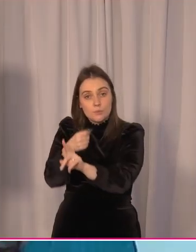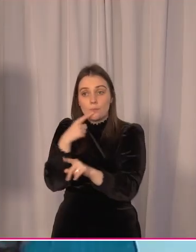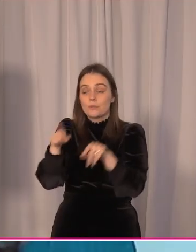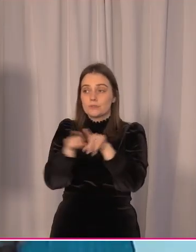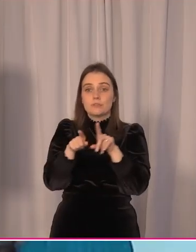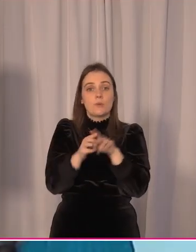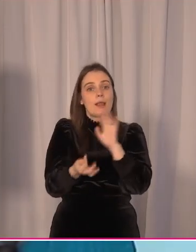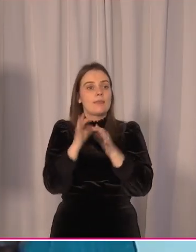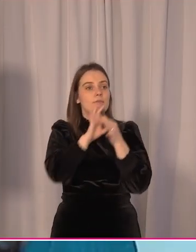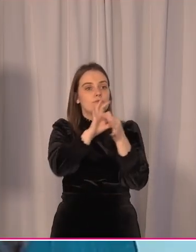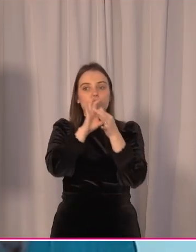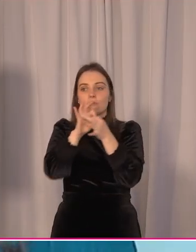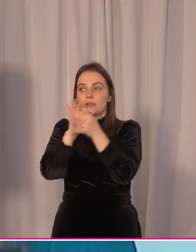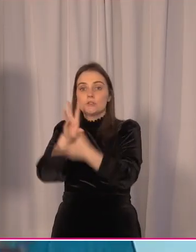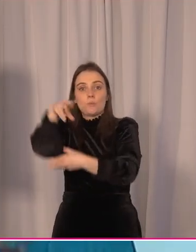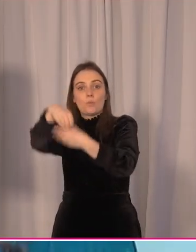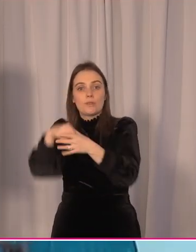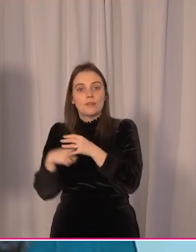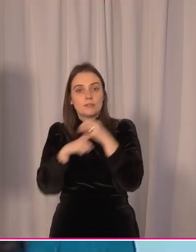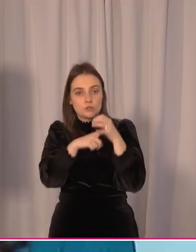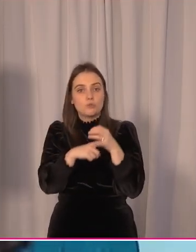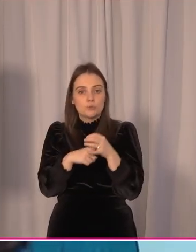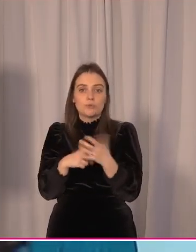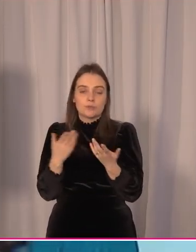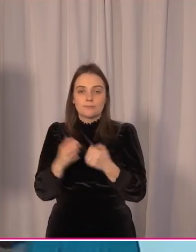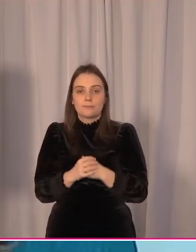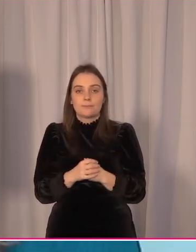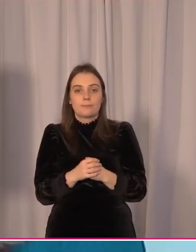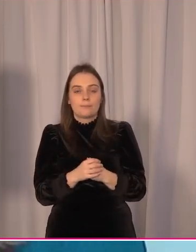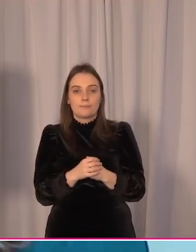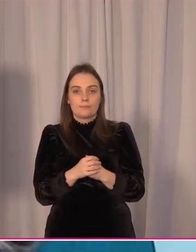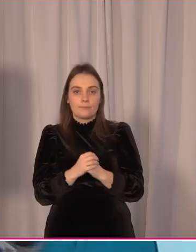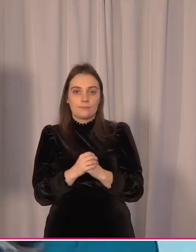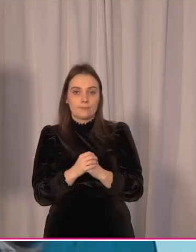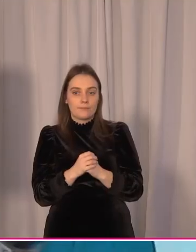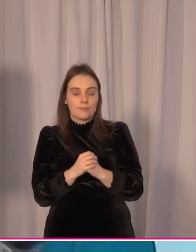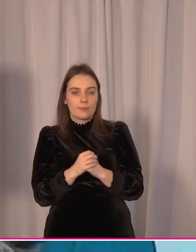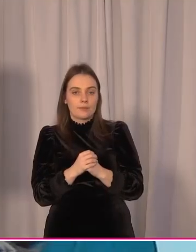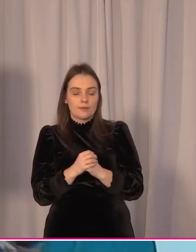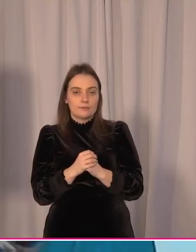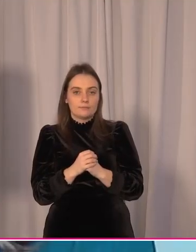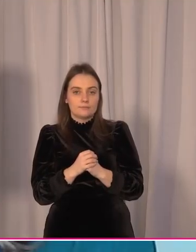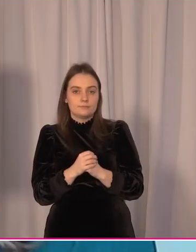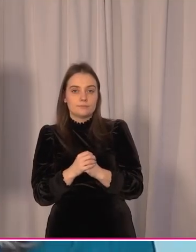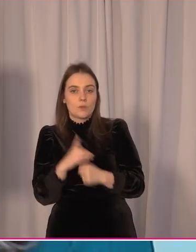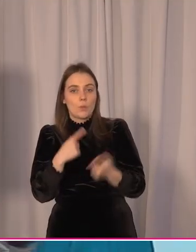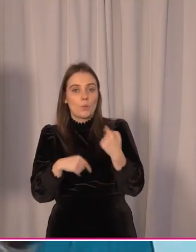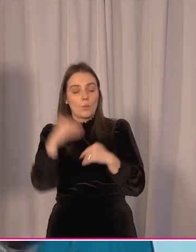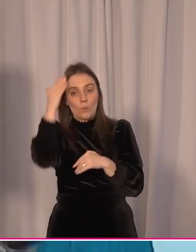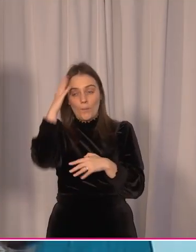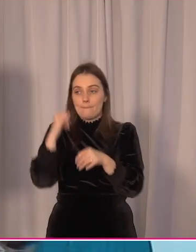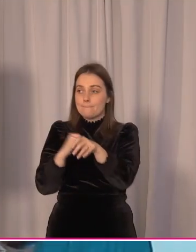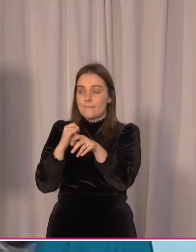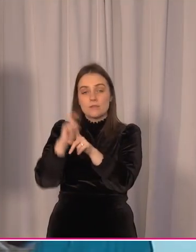have relationships within the institution. And we know medical